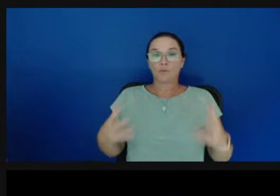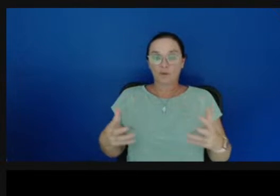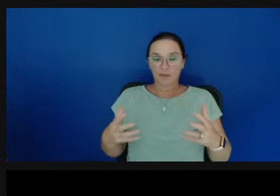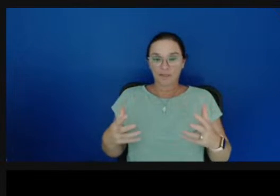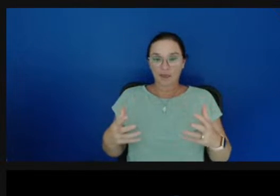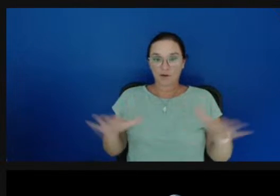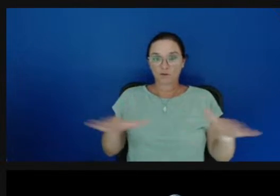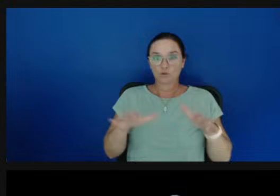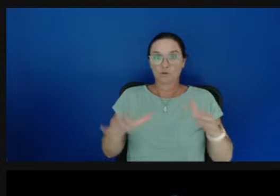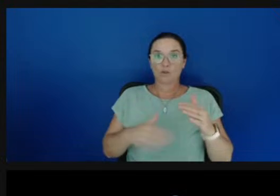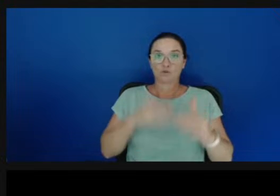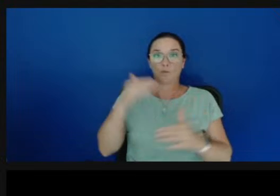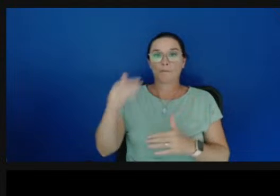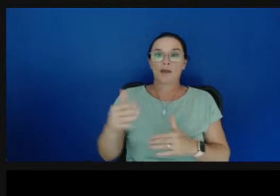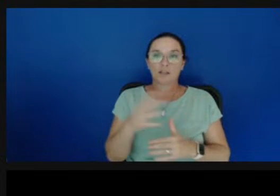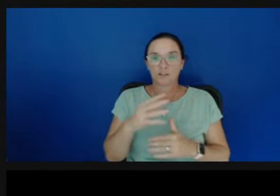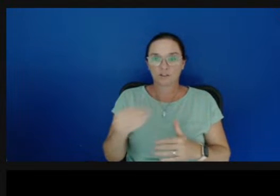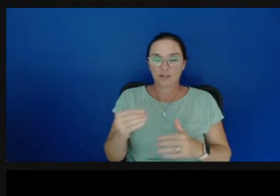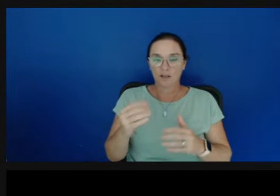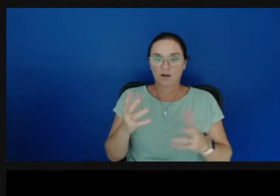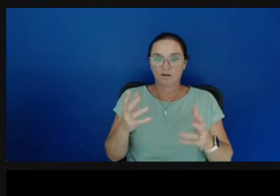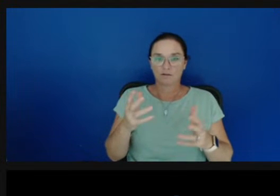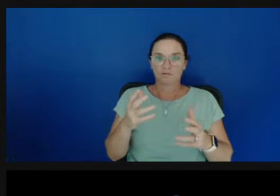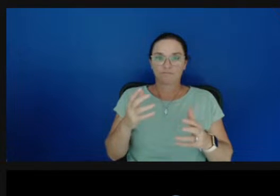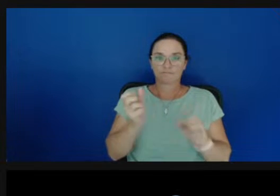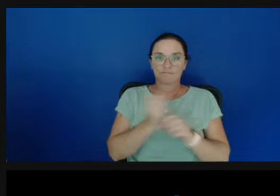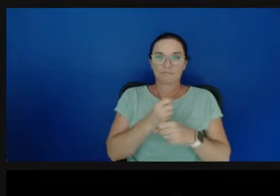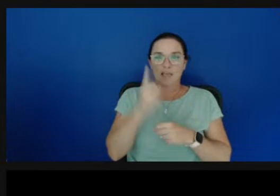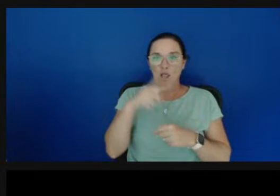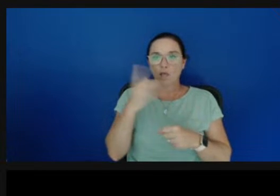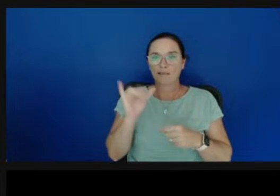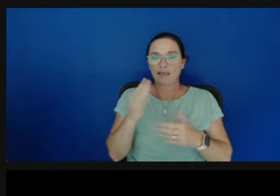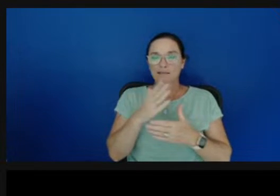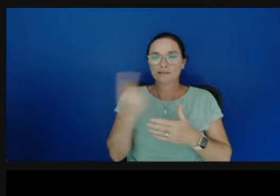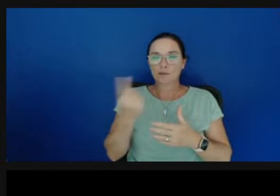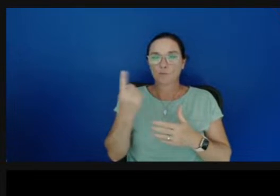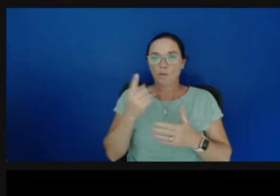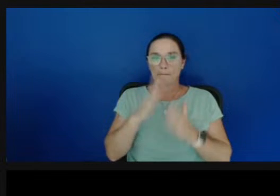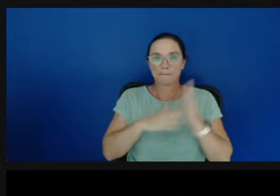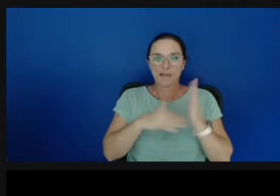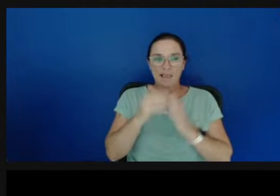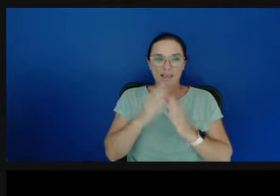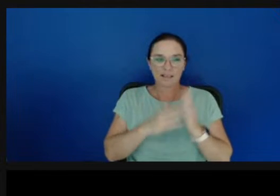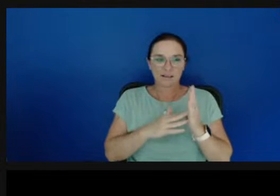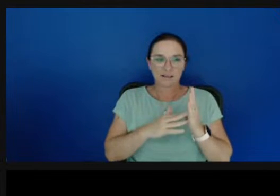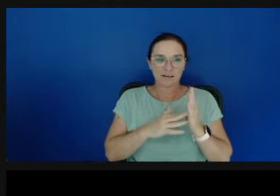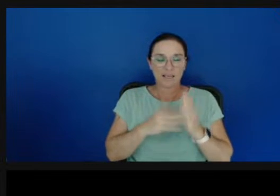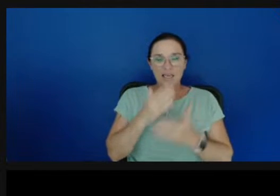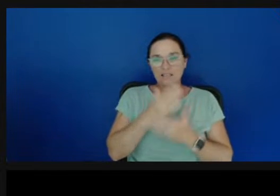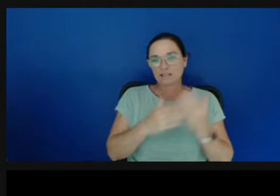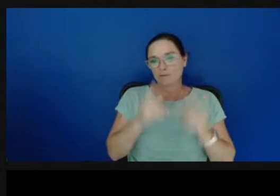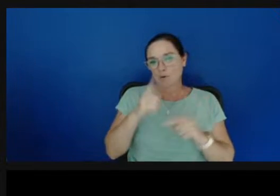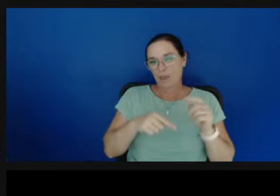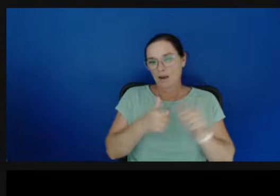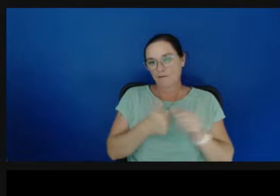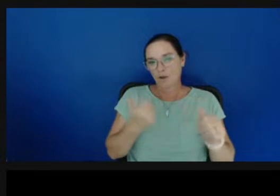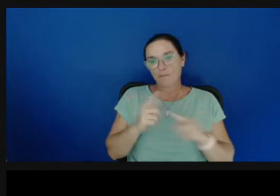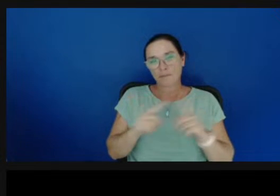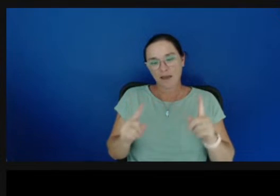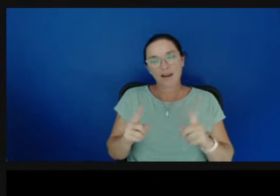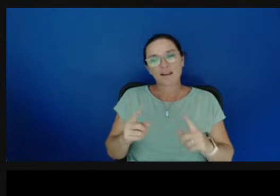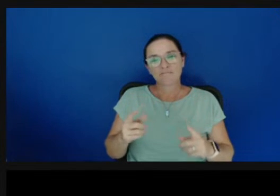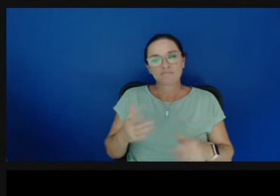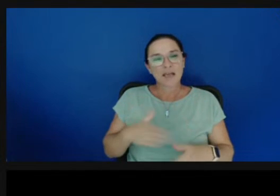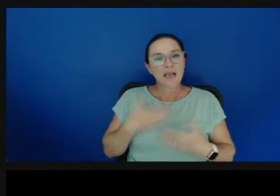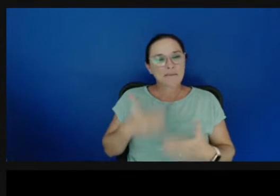like somebody painted it. Some of that's unavoidable, but they came out really good. I'm glad you guys all